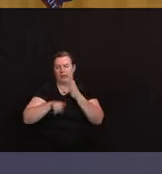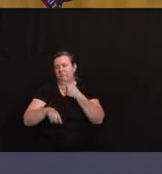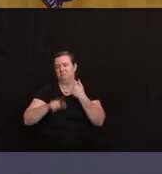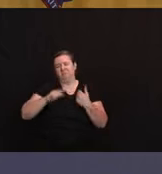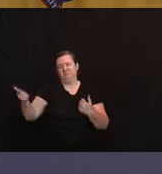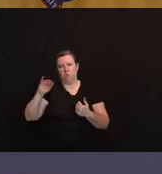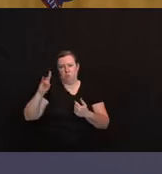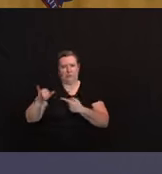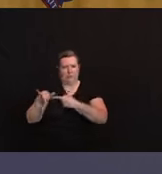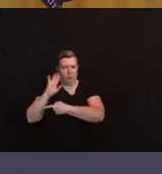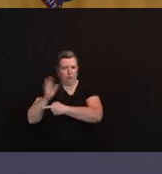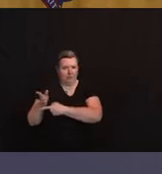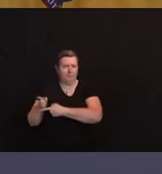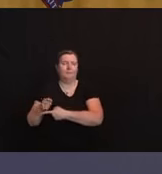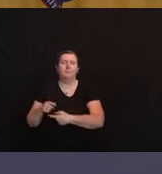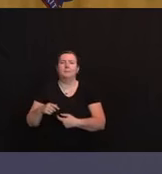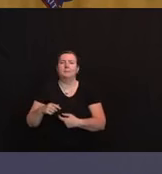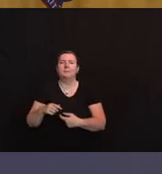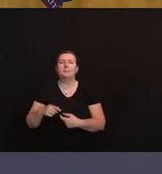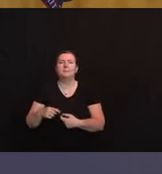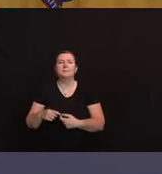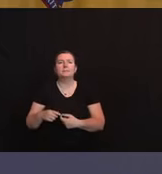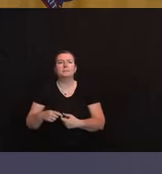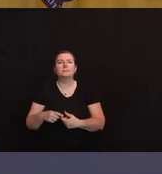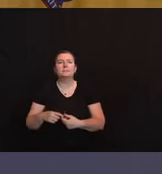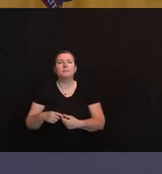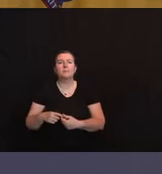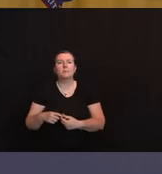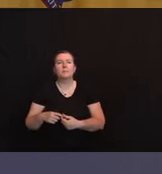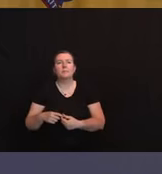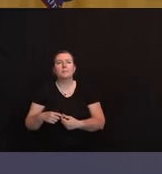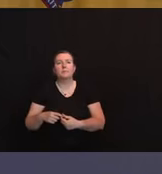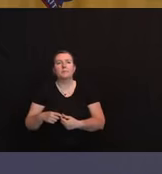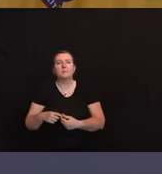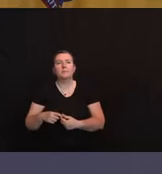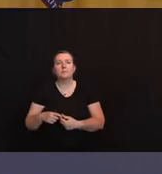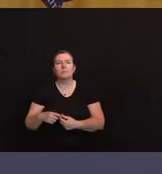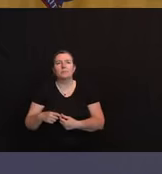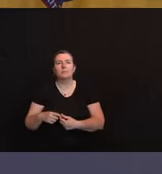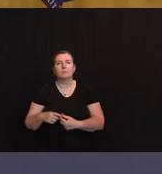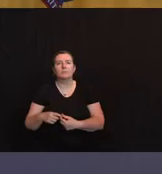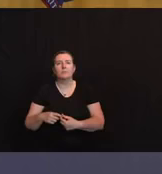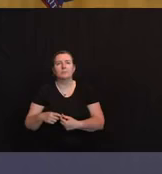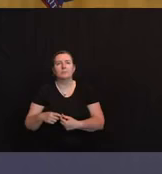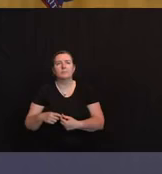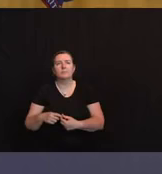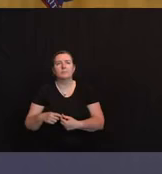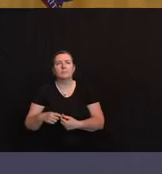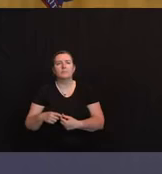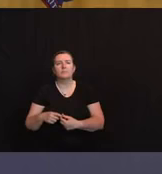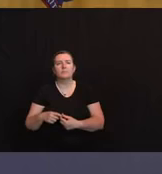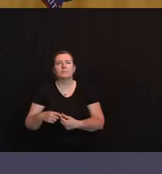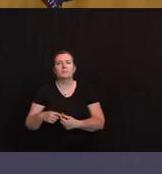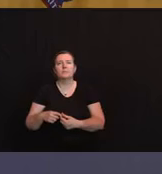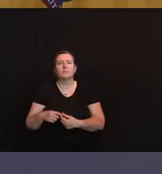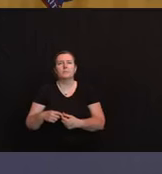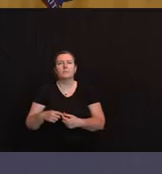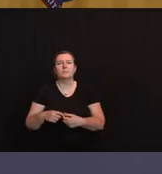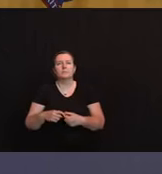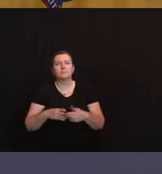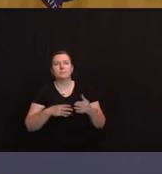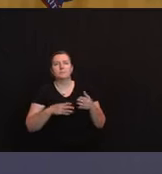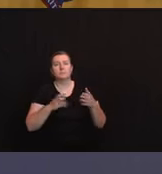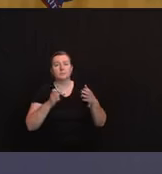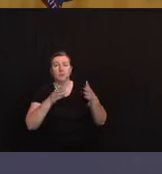Yeah, we don't agree. I wouldn't talk about any legal matters, including suits that we may or may not file against the federal government,